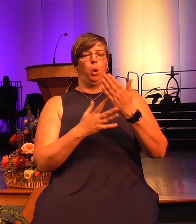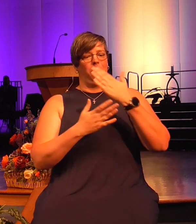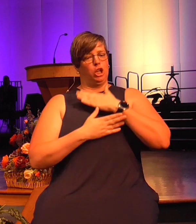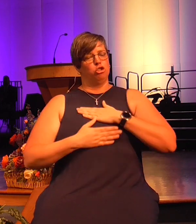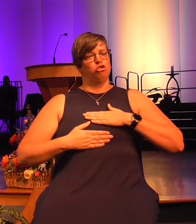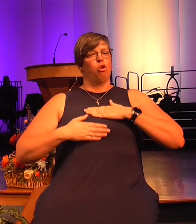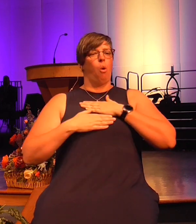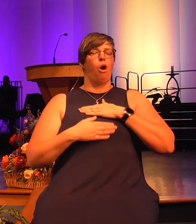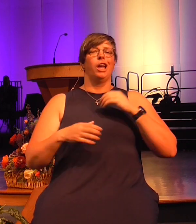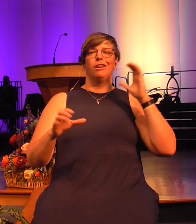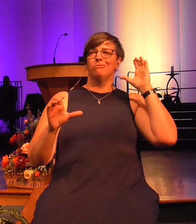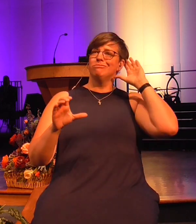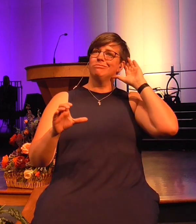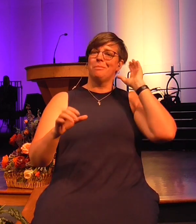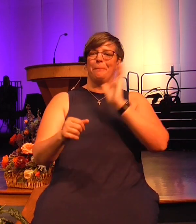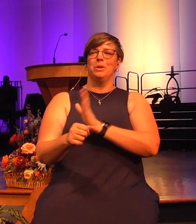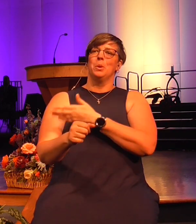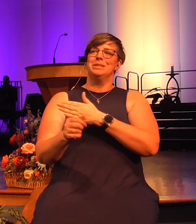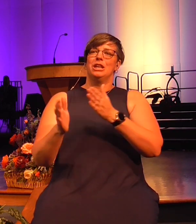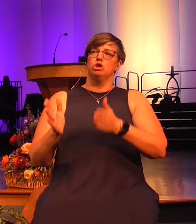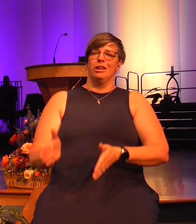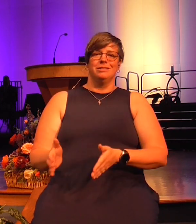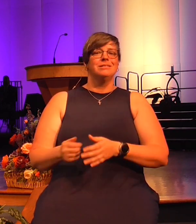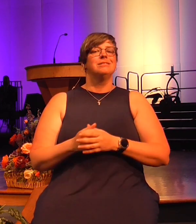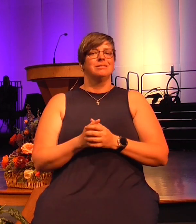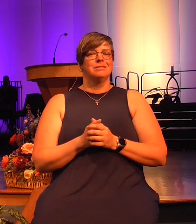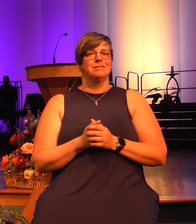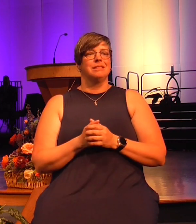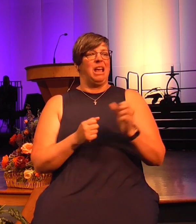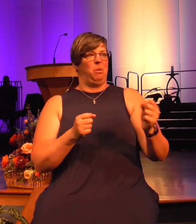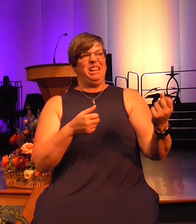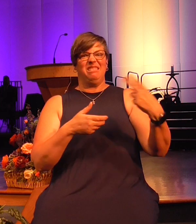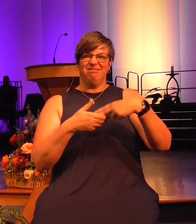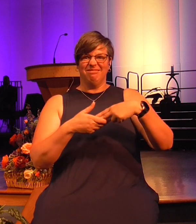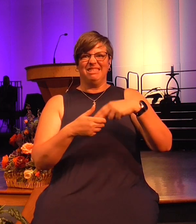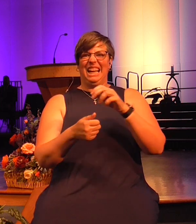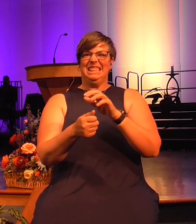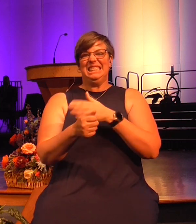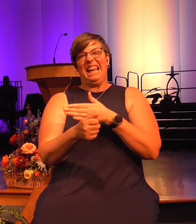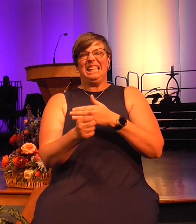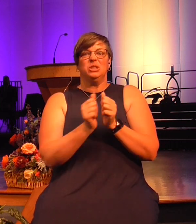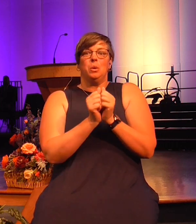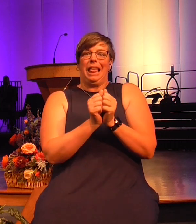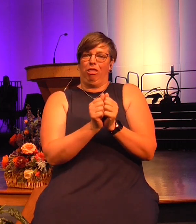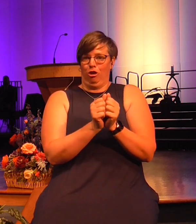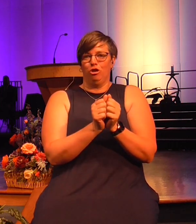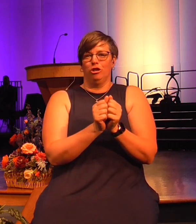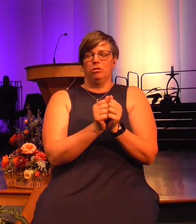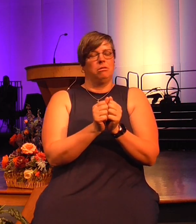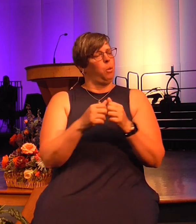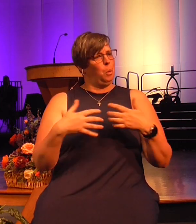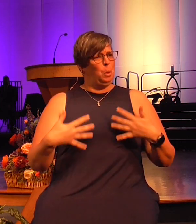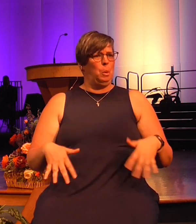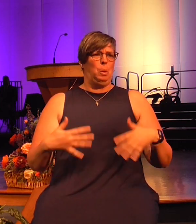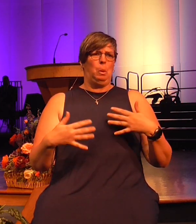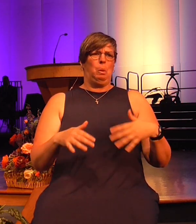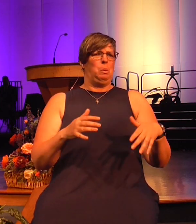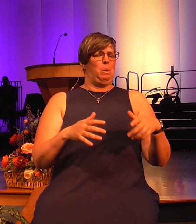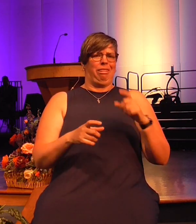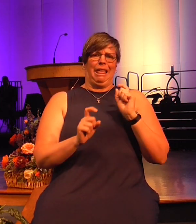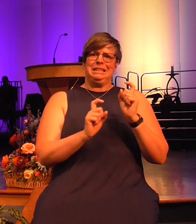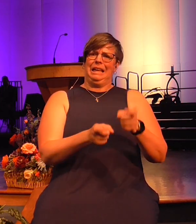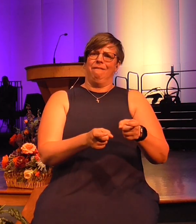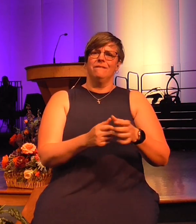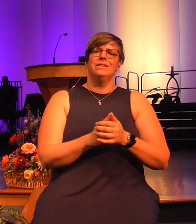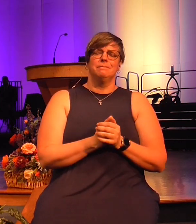through the joy of all of our musicians, and through the opportunity to sing together. What a gift music is in